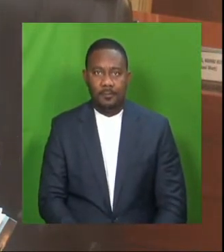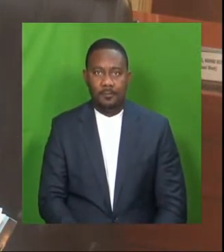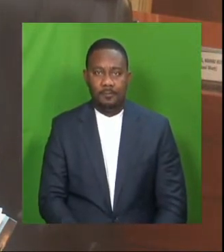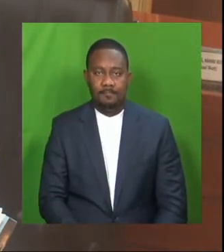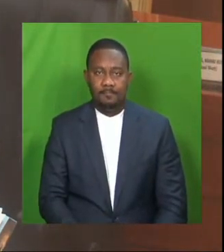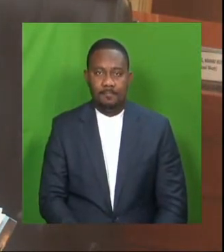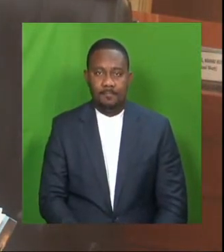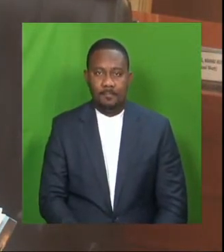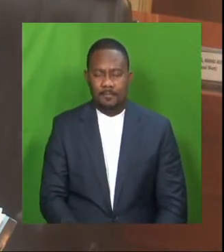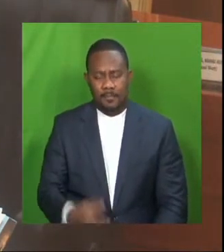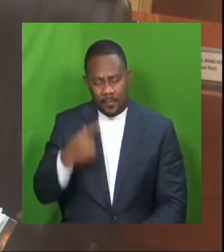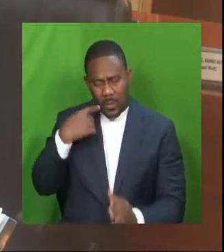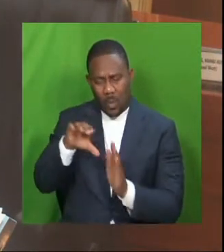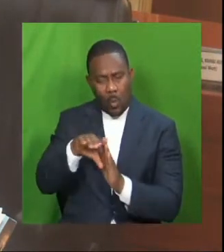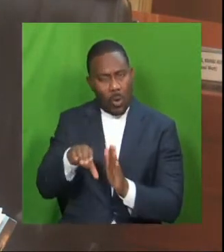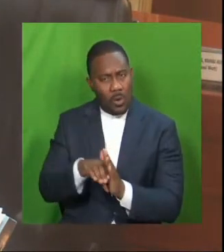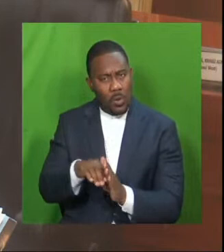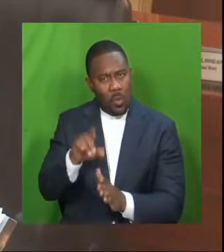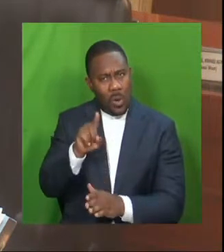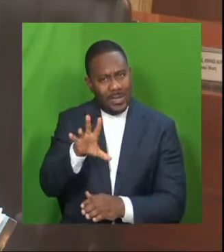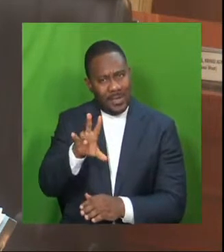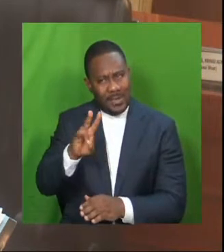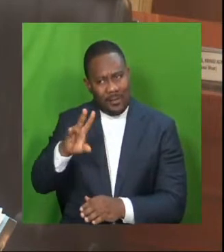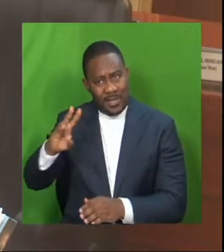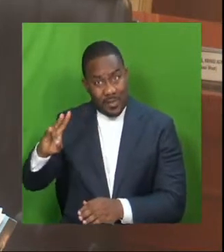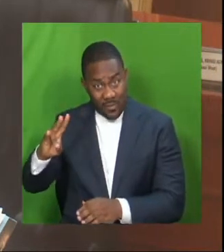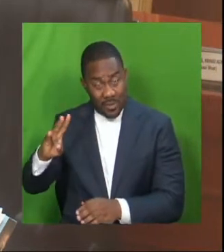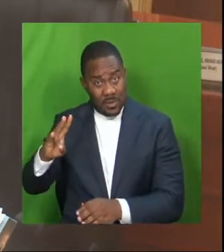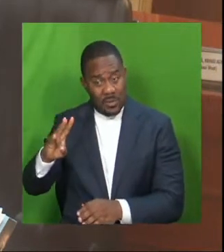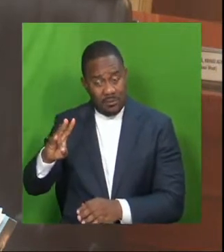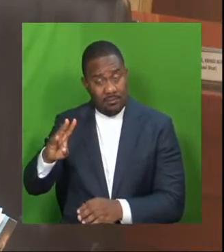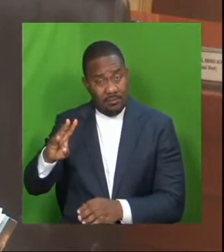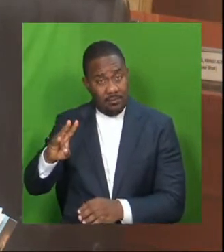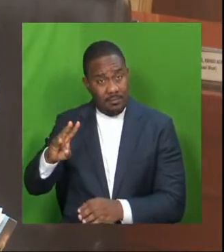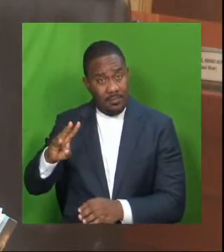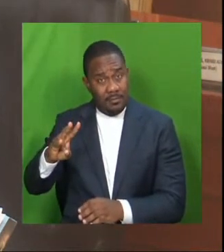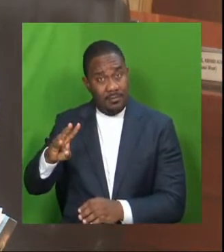Article 177. Article 177 of the Constitution.